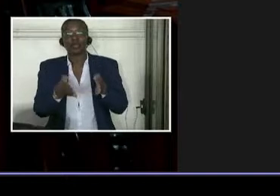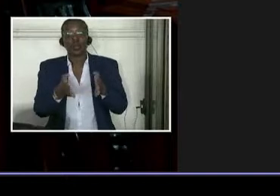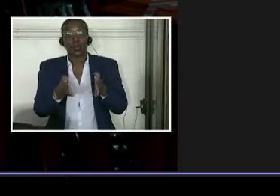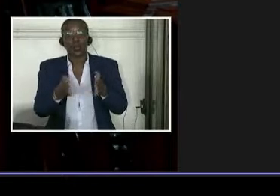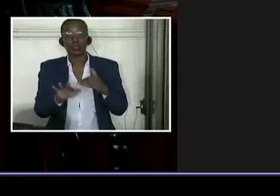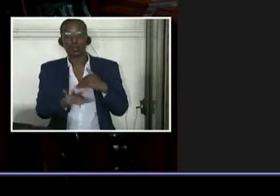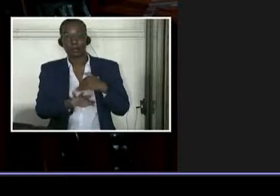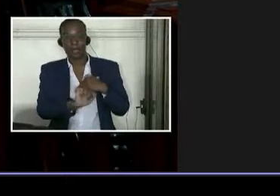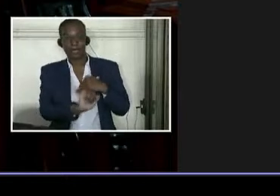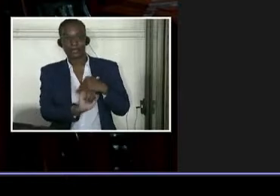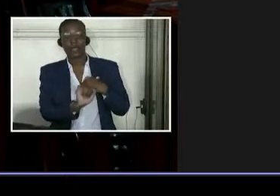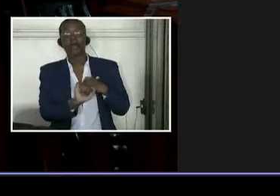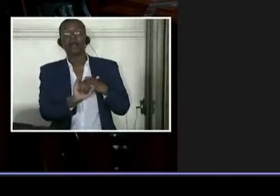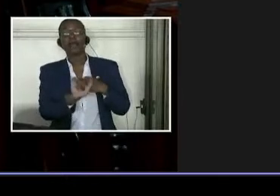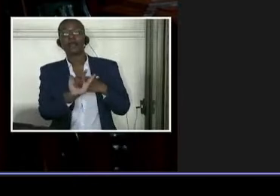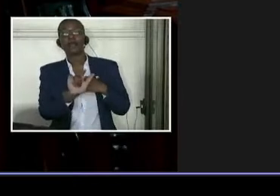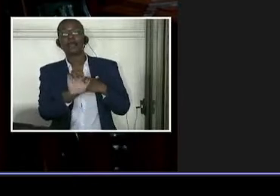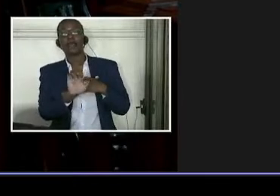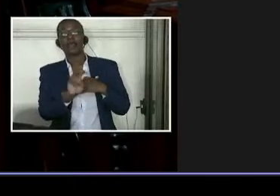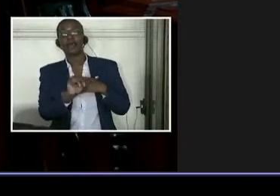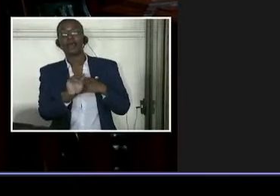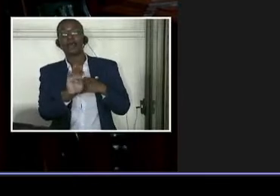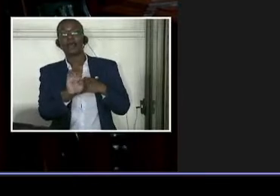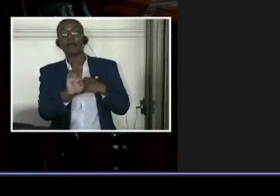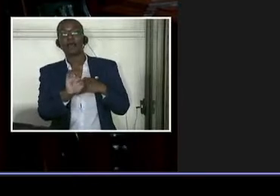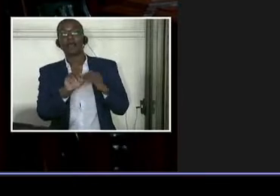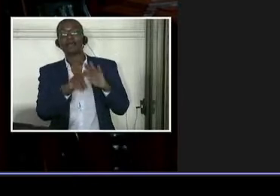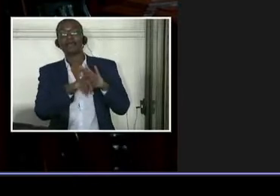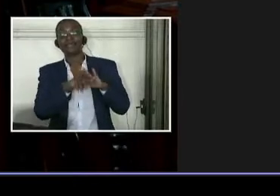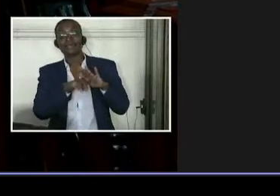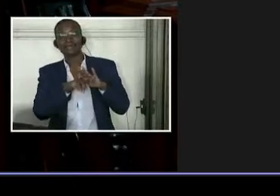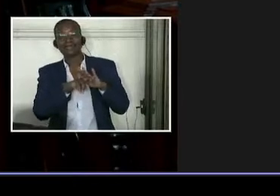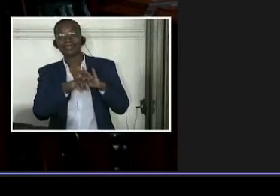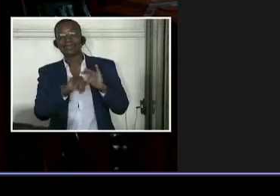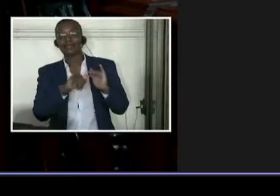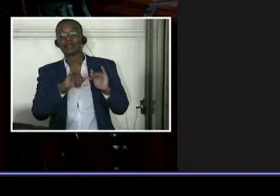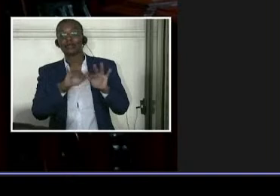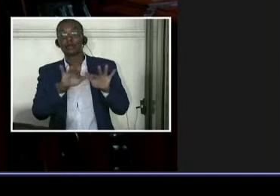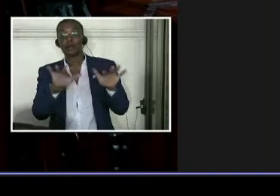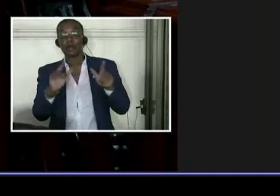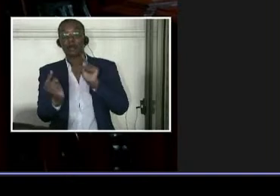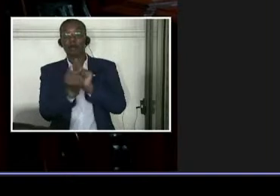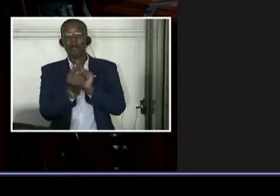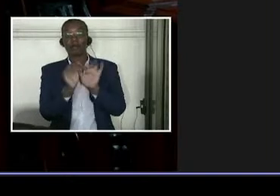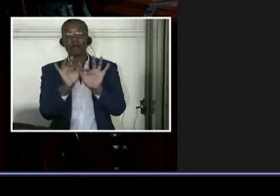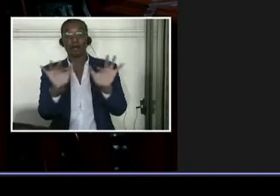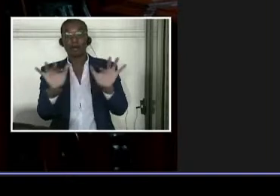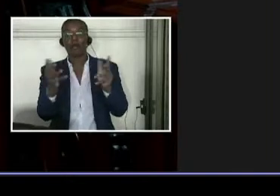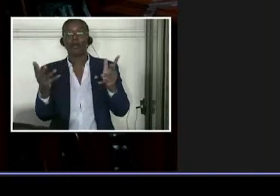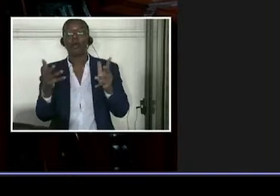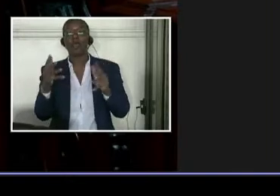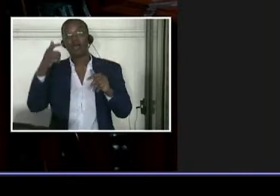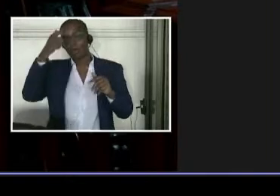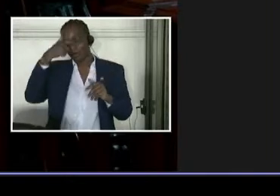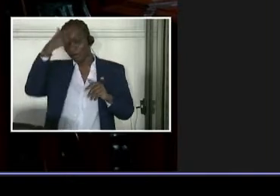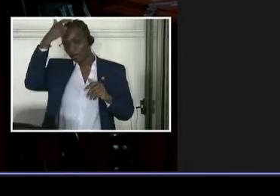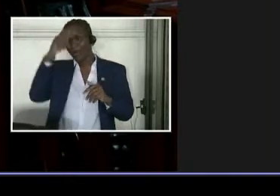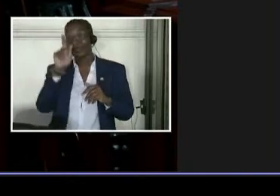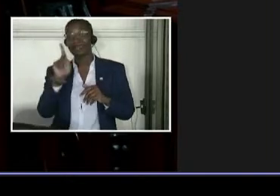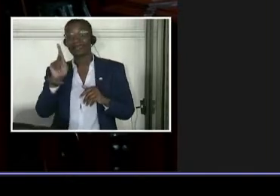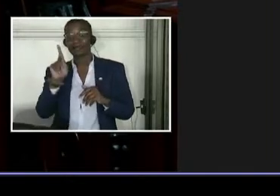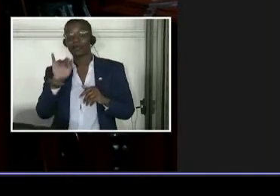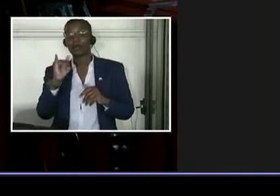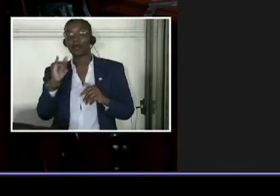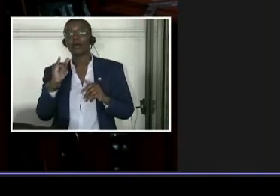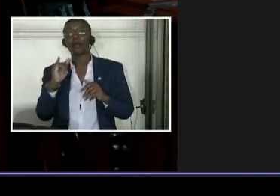Umgungundlovu, Umzinyathi and Ilembe district municipalities, honorable members, we met with residents of Mthonjaneni in Kingcetshwayo district municipality